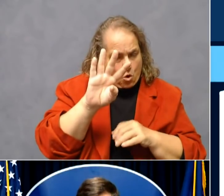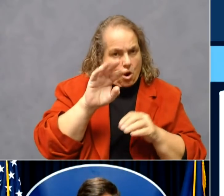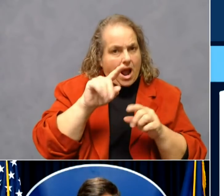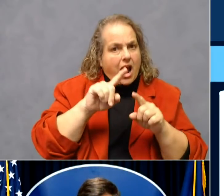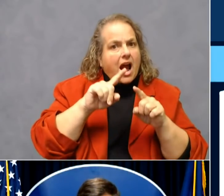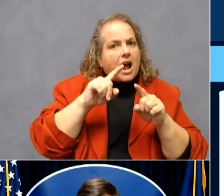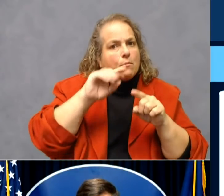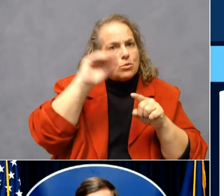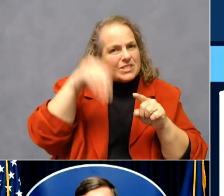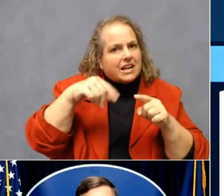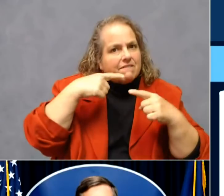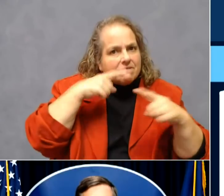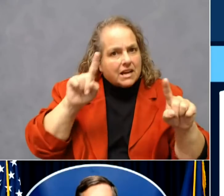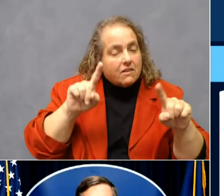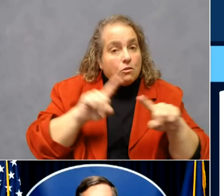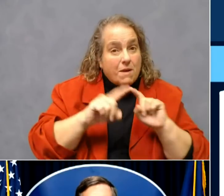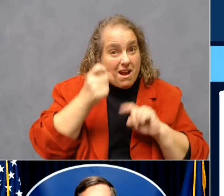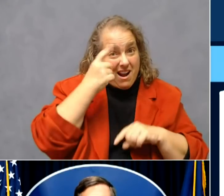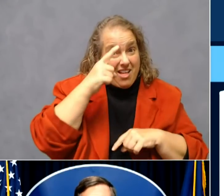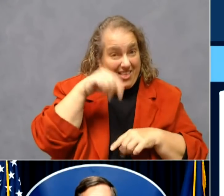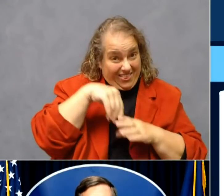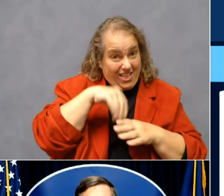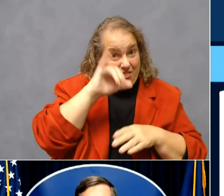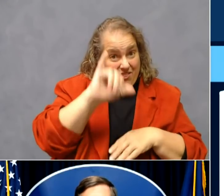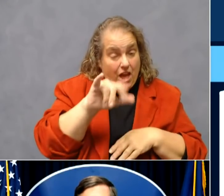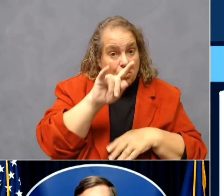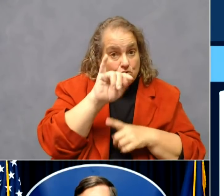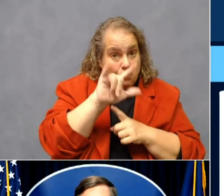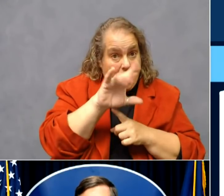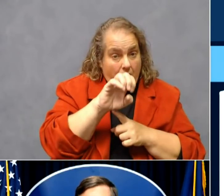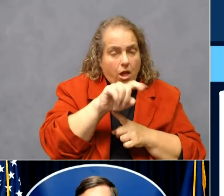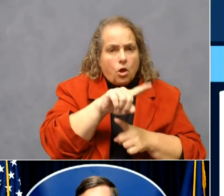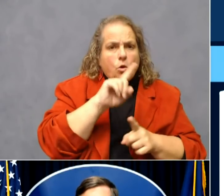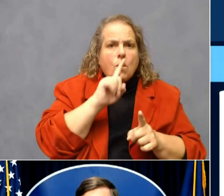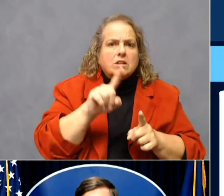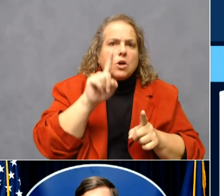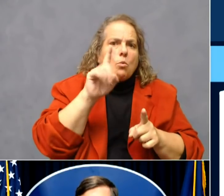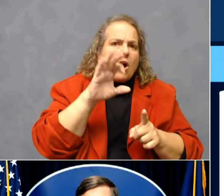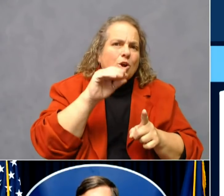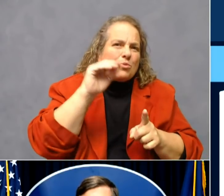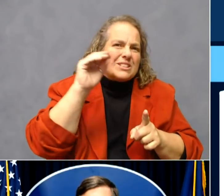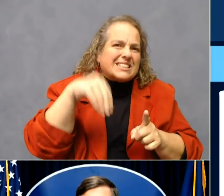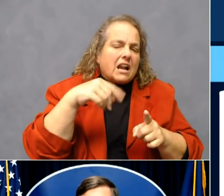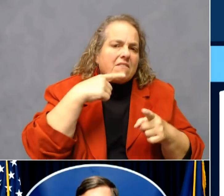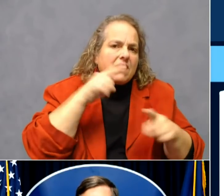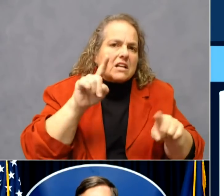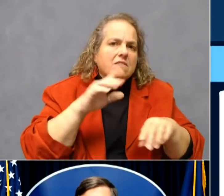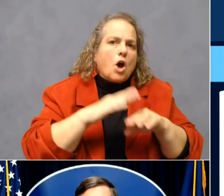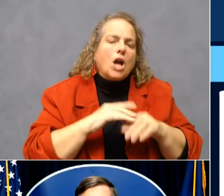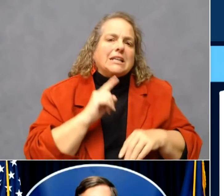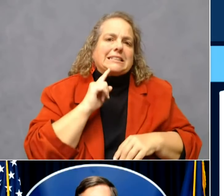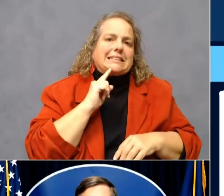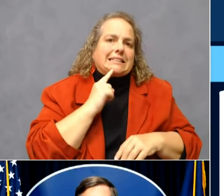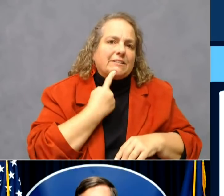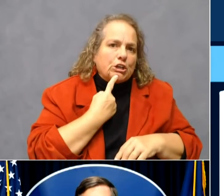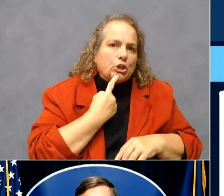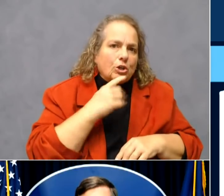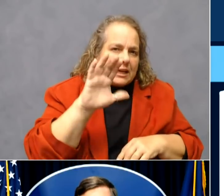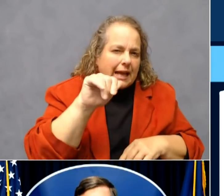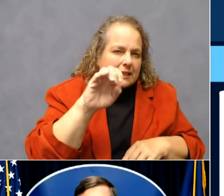in this trial, it was 100% effective on severe cases. And that's what we want,